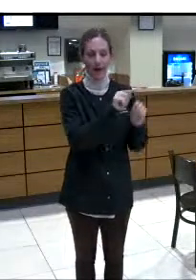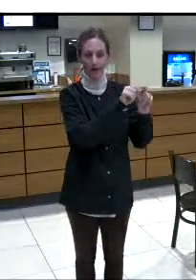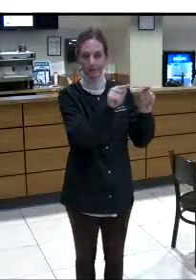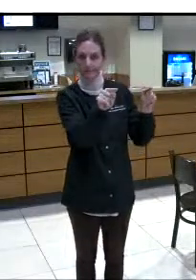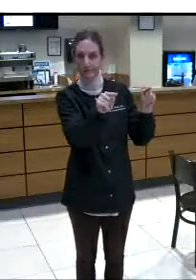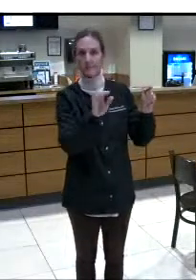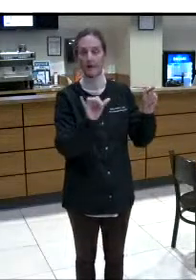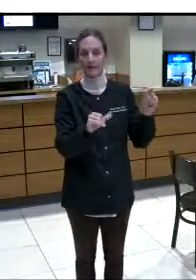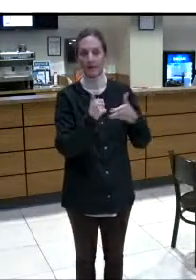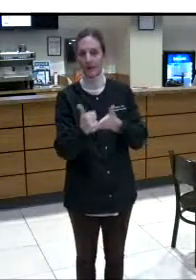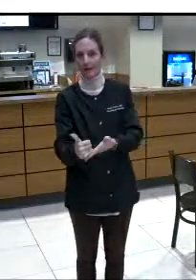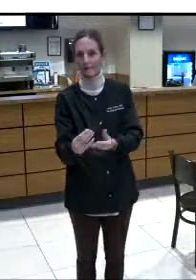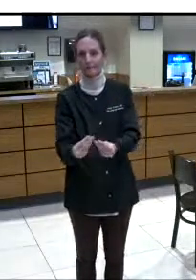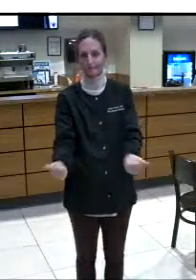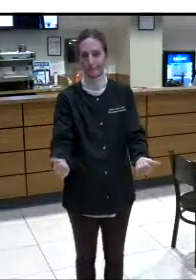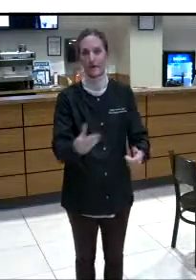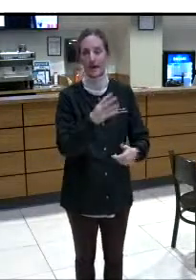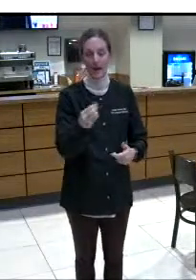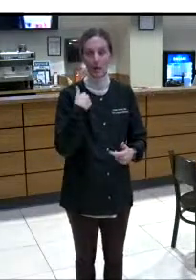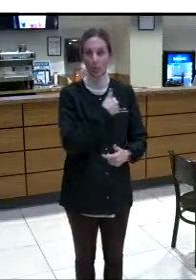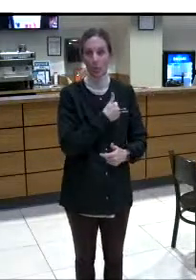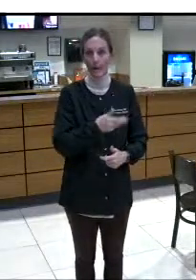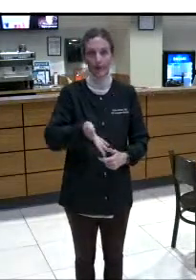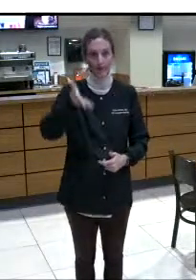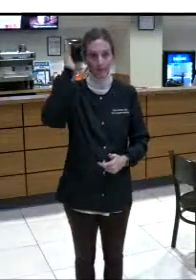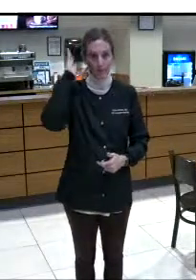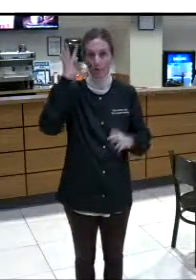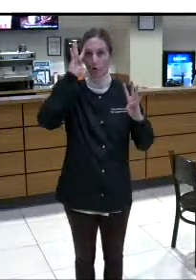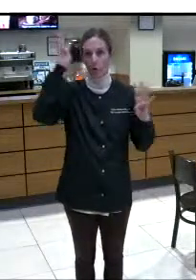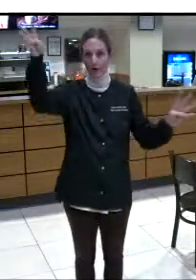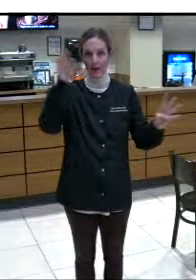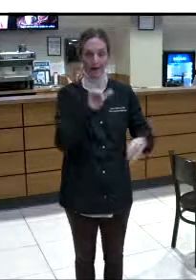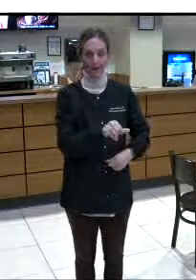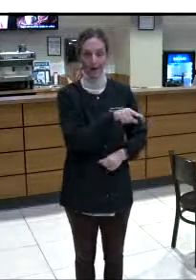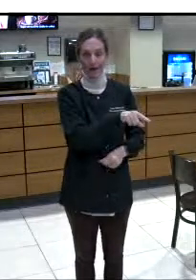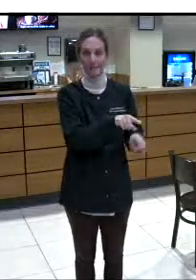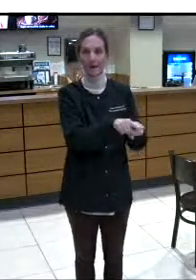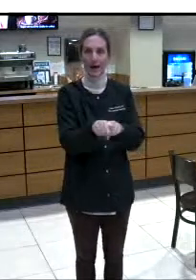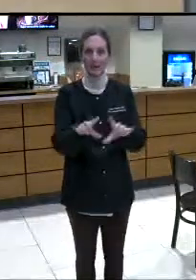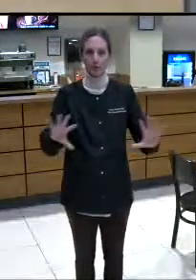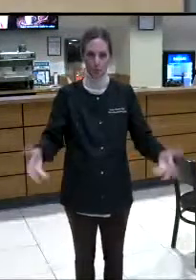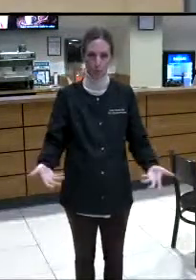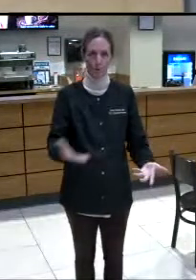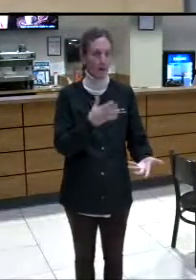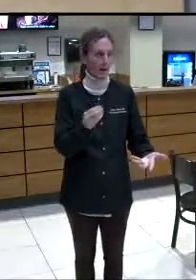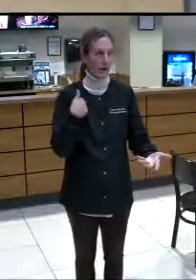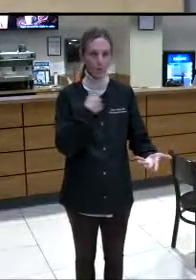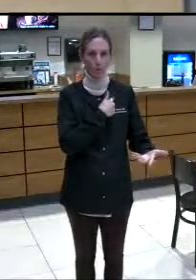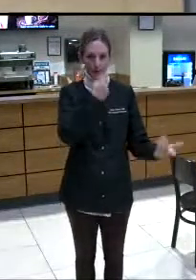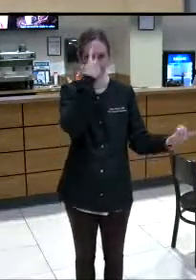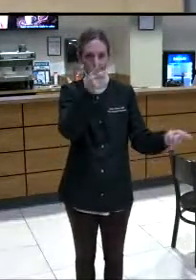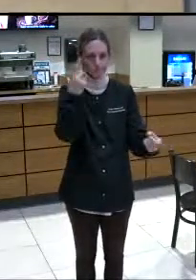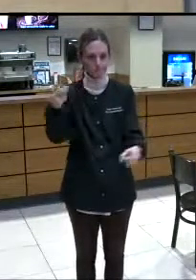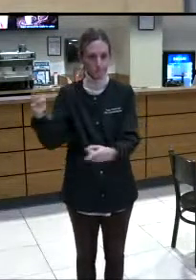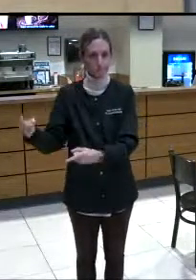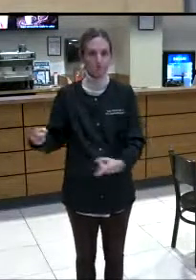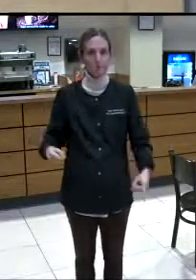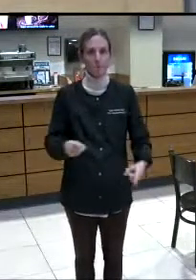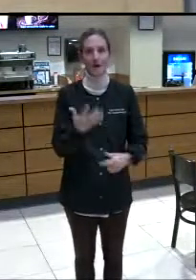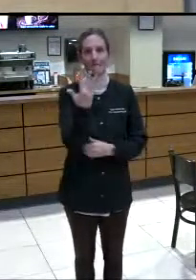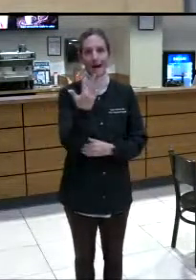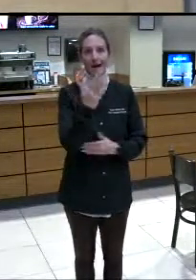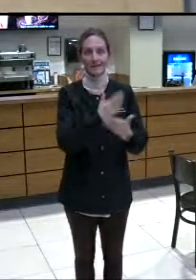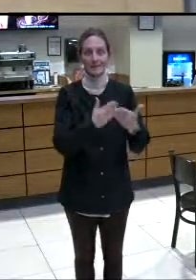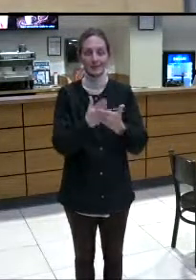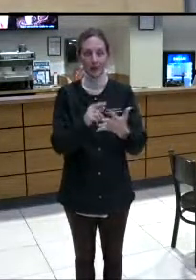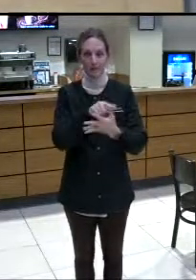mentioned earlier, created as a group. And there was some general consensus around that. There are 5 steps according